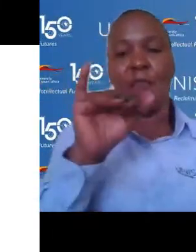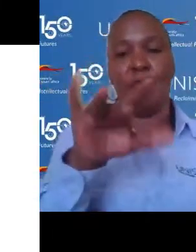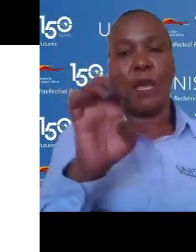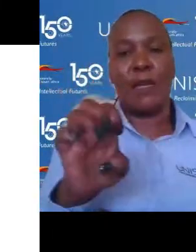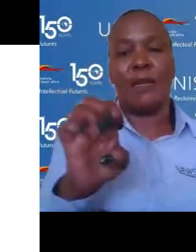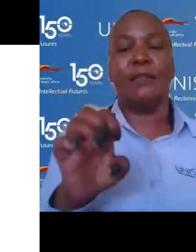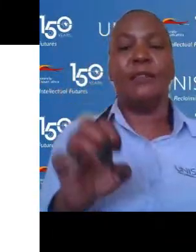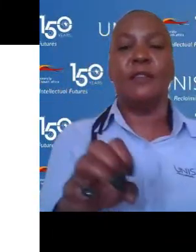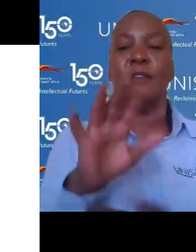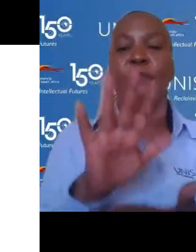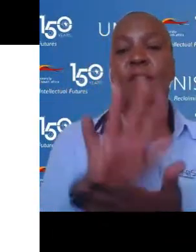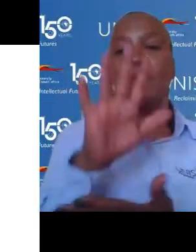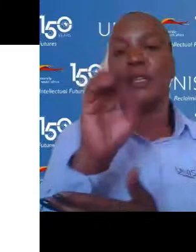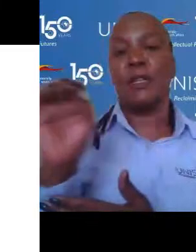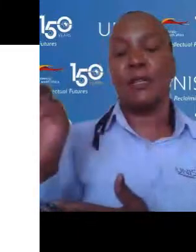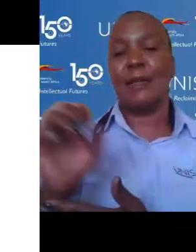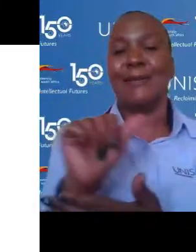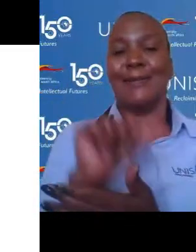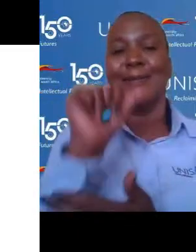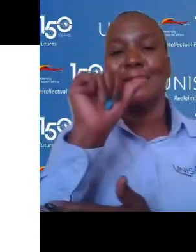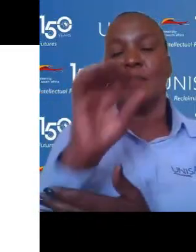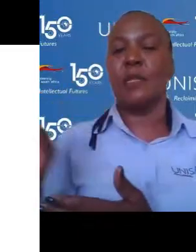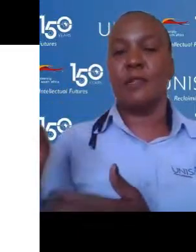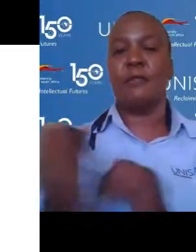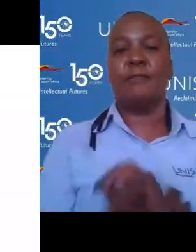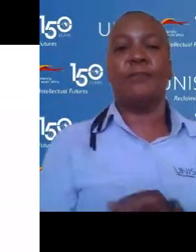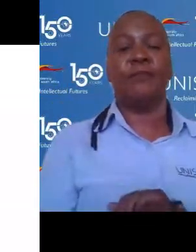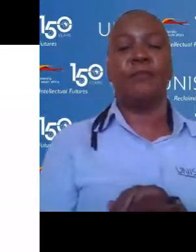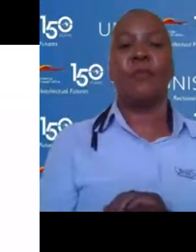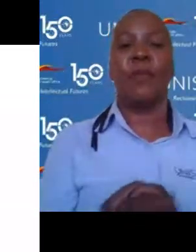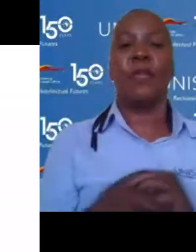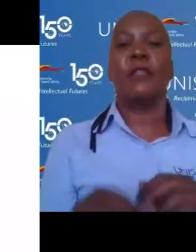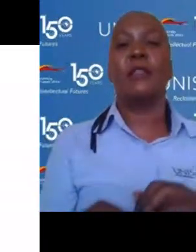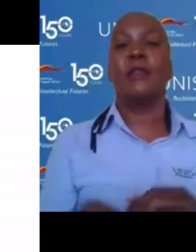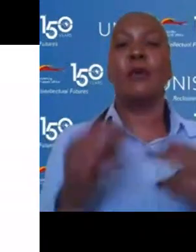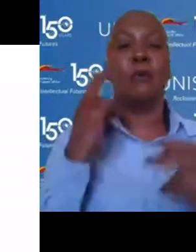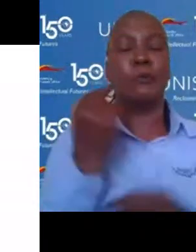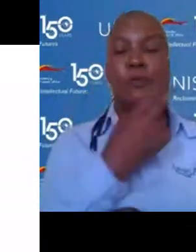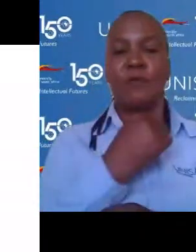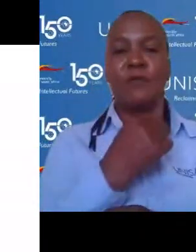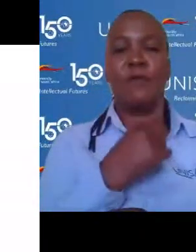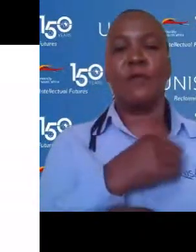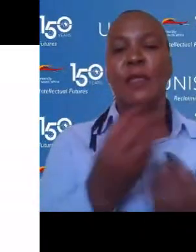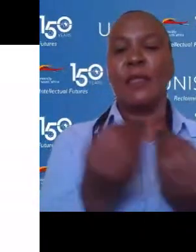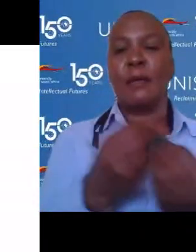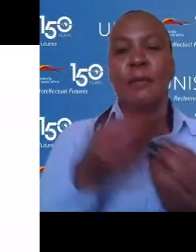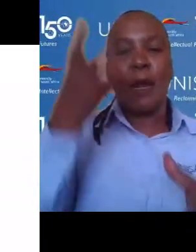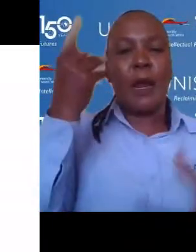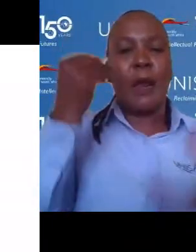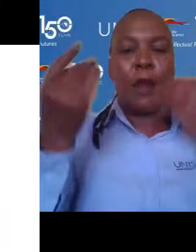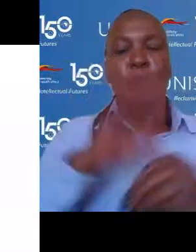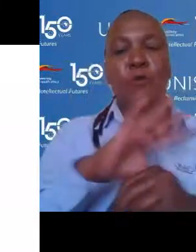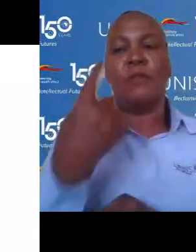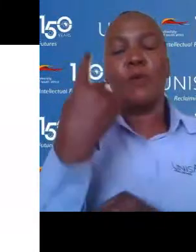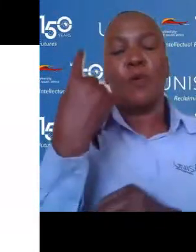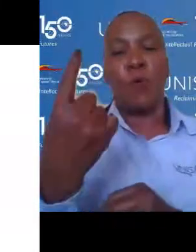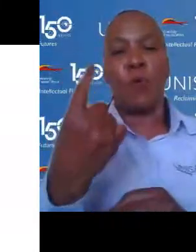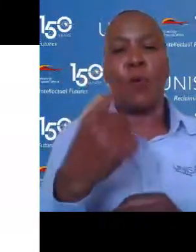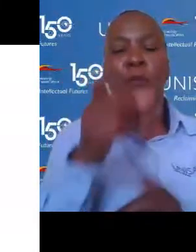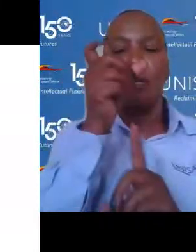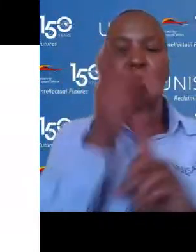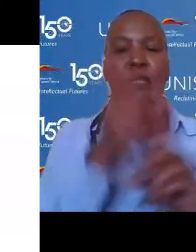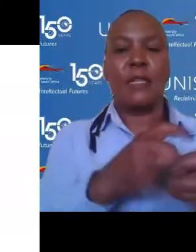FYE 1600. The most beautiful thing about learning is that no one can take it away from you.